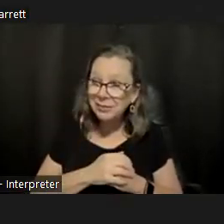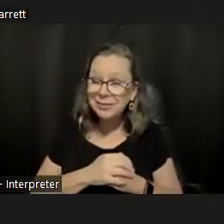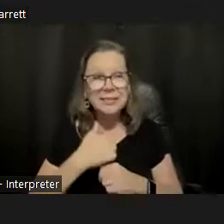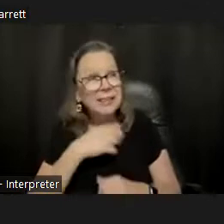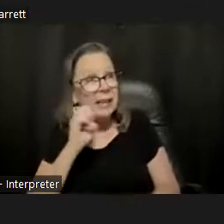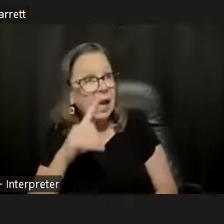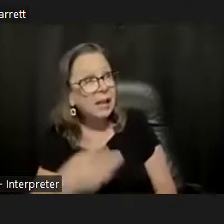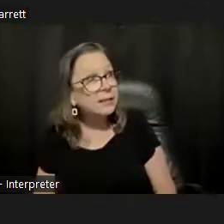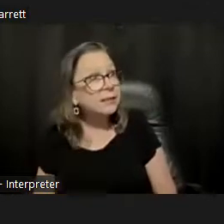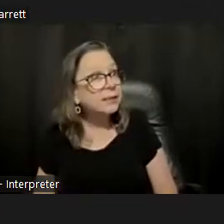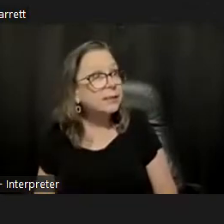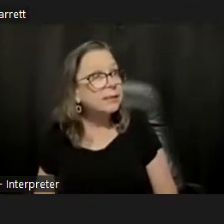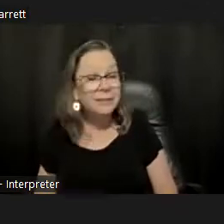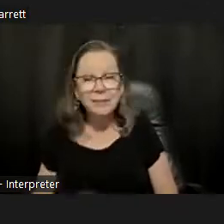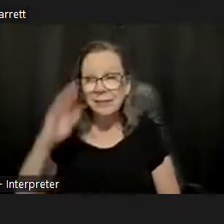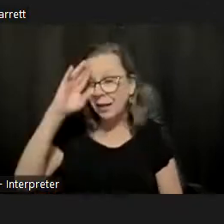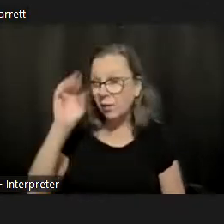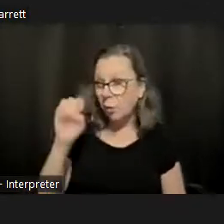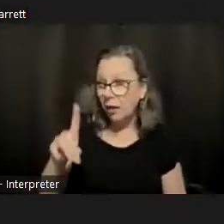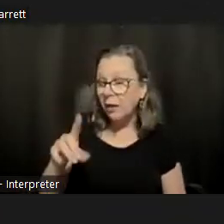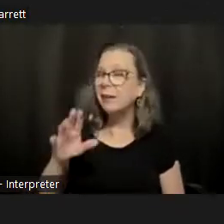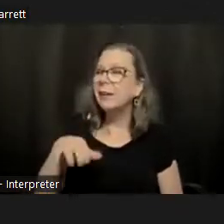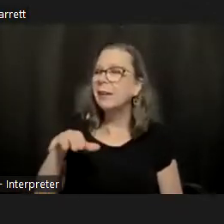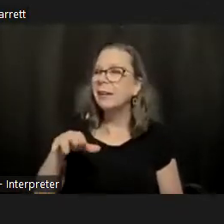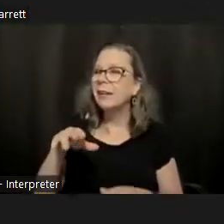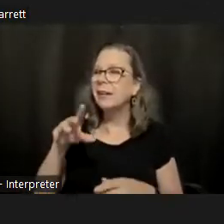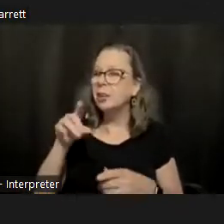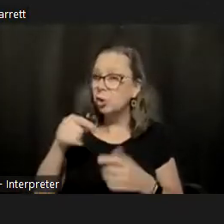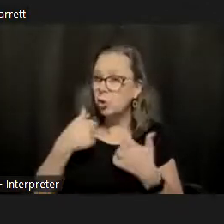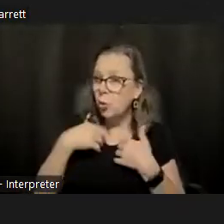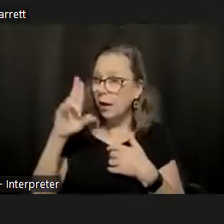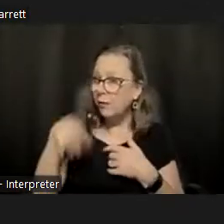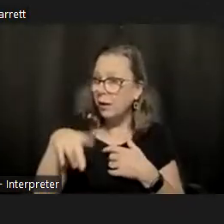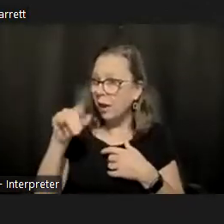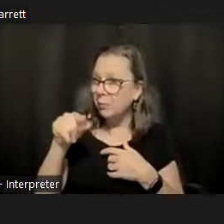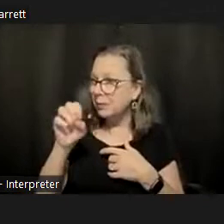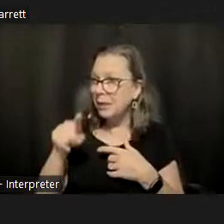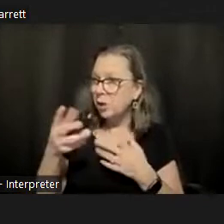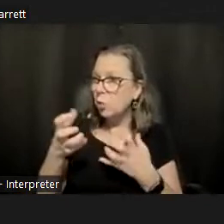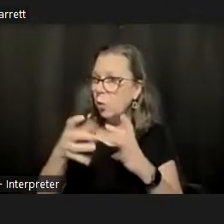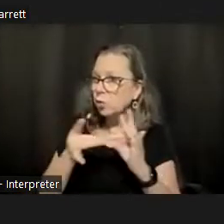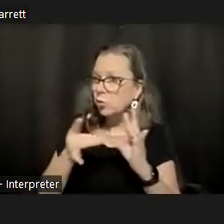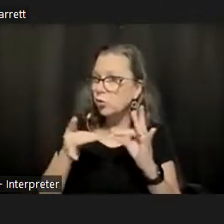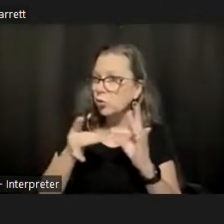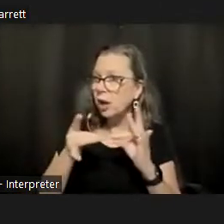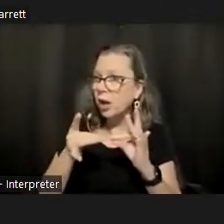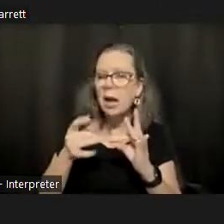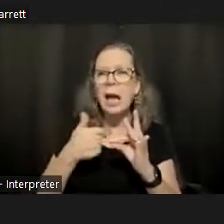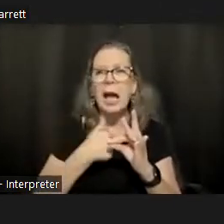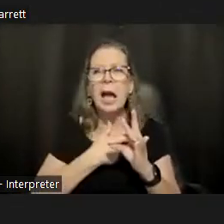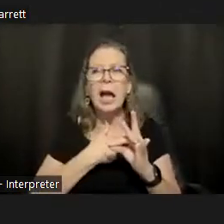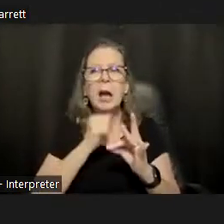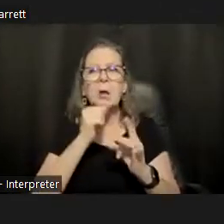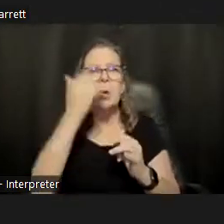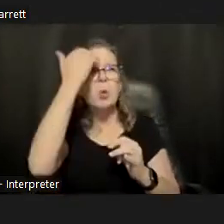Ed. Hi, Ed. Do you have Sadie. an update you were wanting to share? I wasn't aware that I